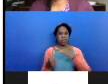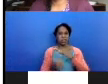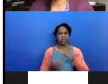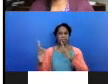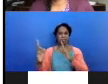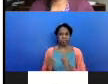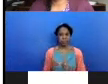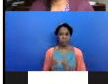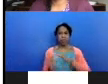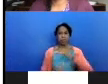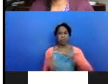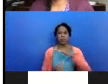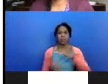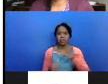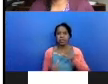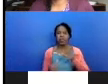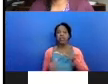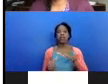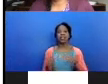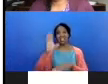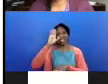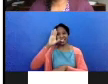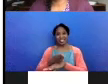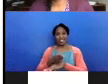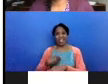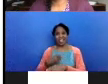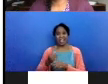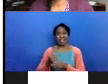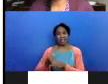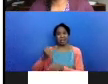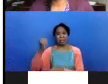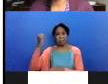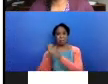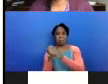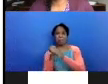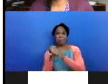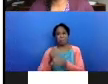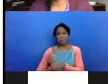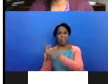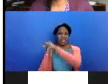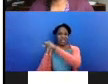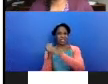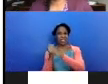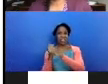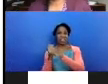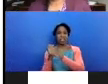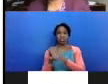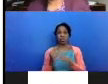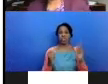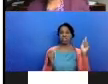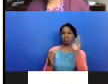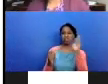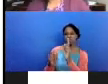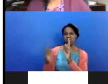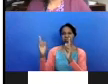bat against him to try and defend himself from his dad. So there was heightened violence in this family. And